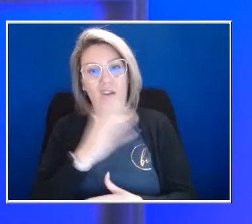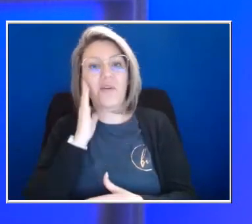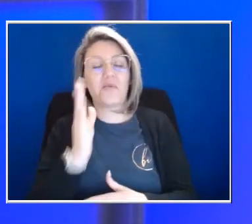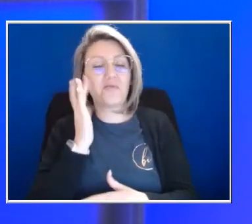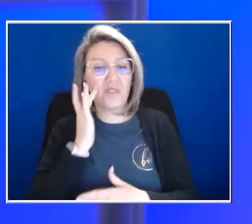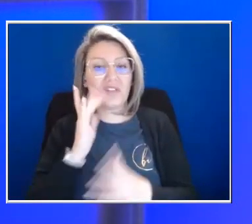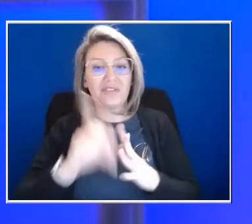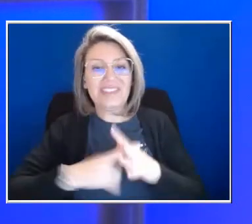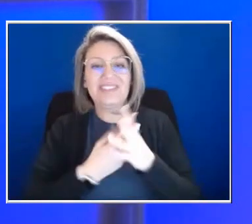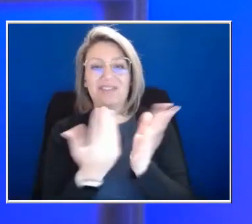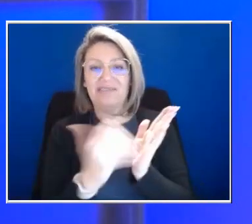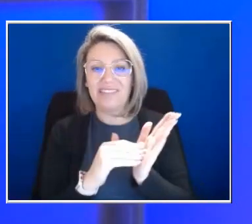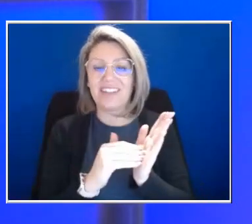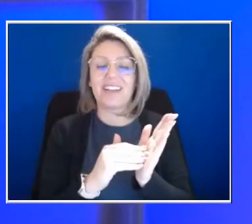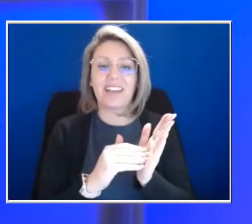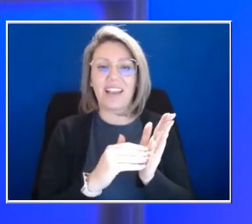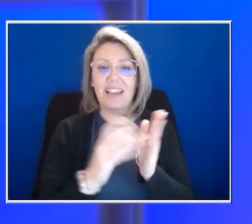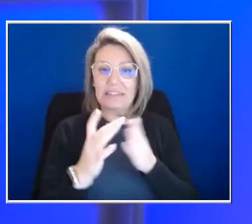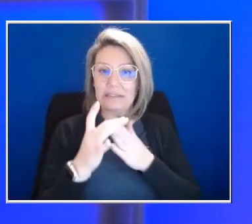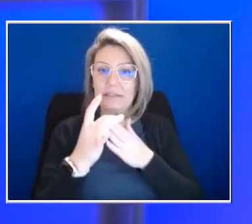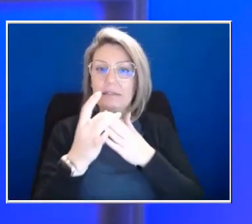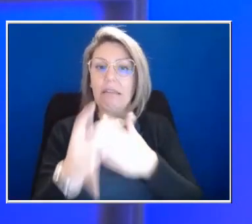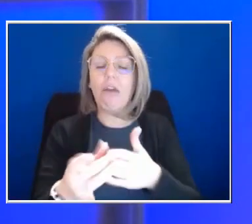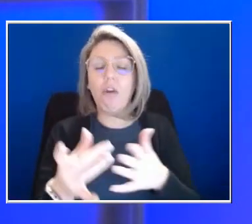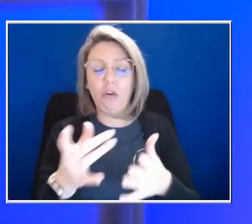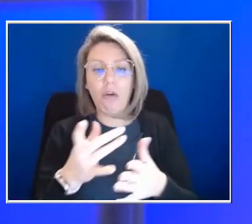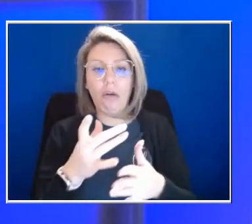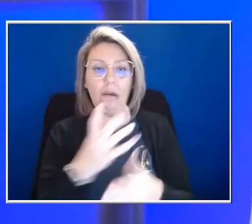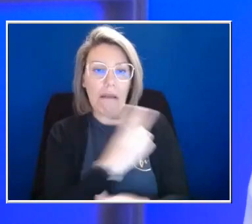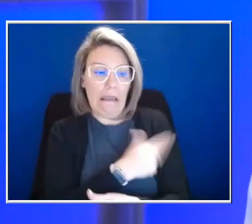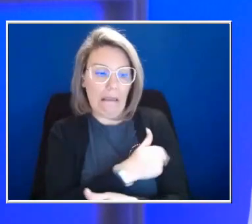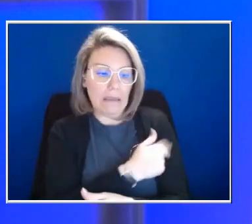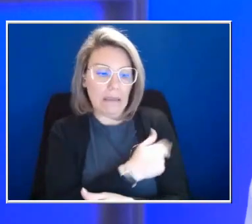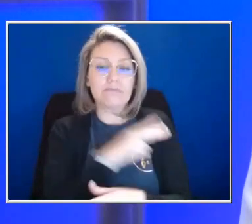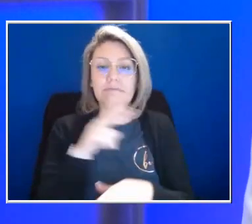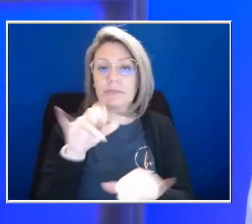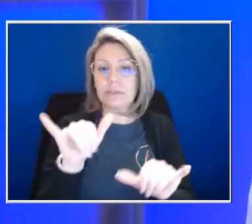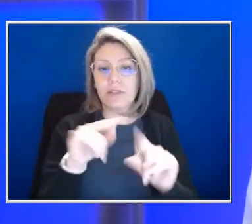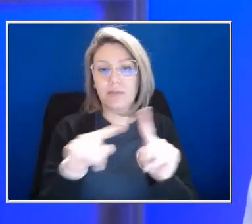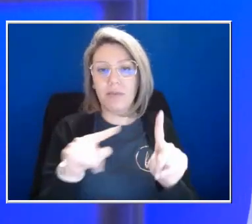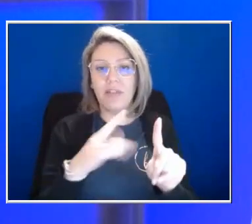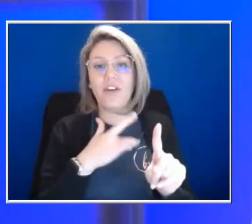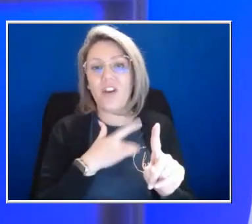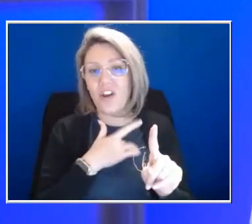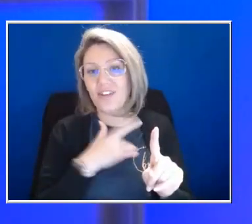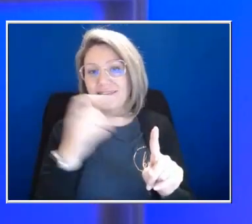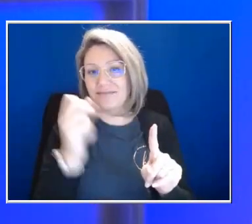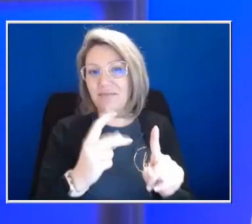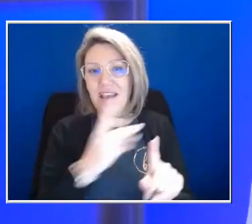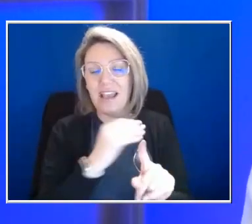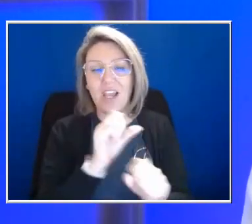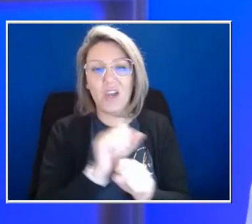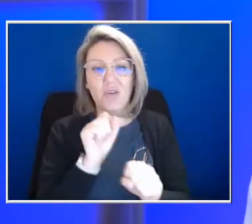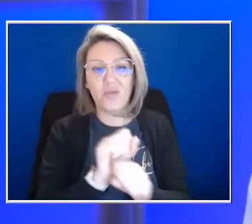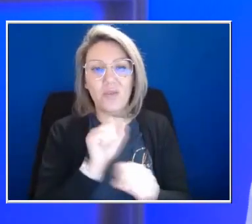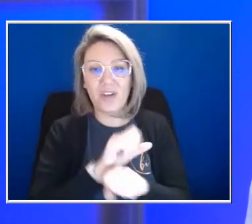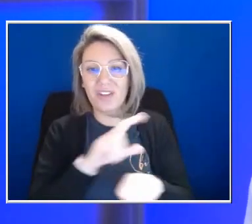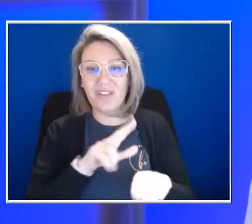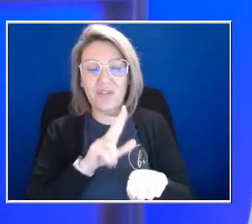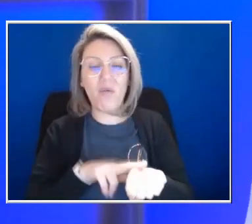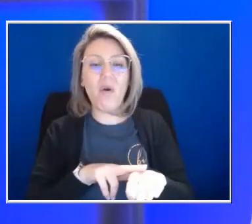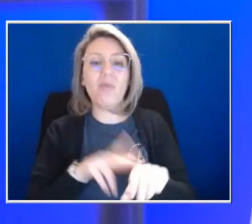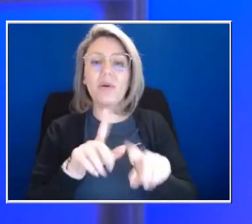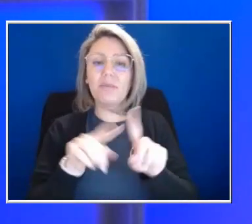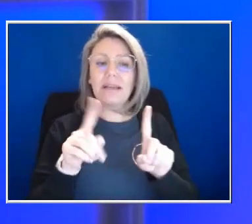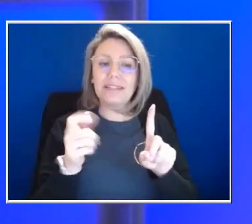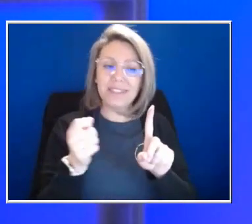It does lead to a longer hospital stay, but the hearts do come back and they work normally. They just need that little bit of time to kind of